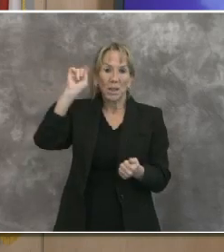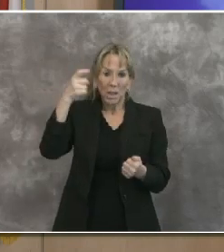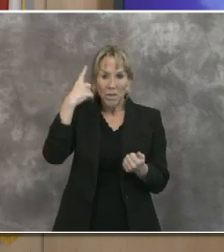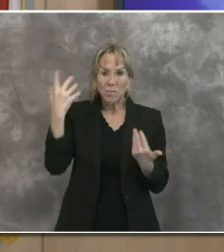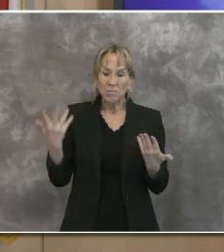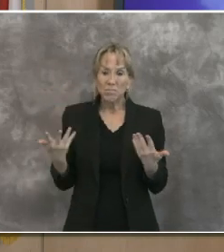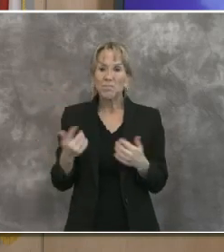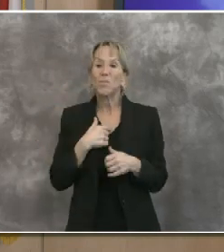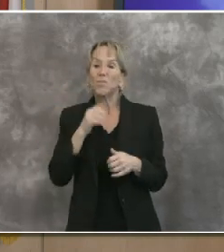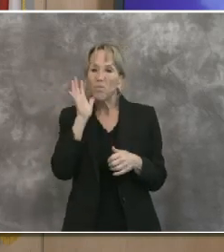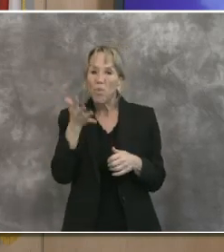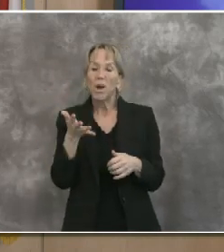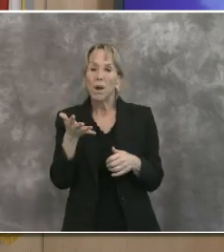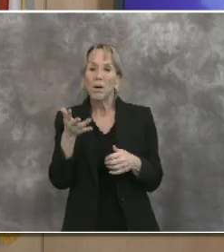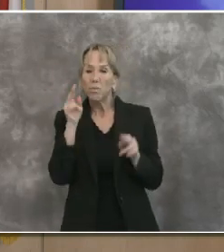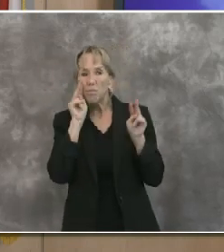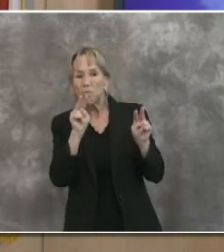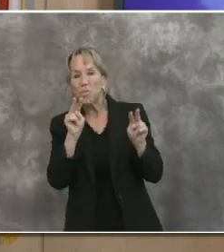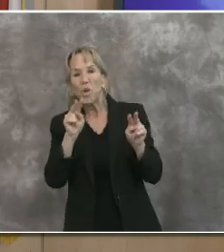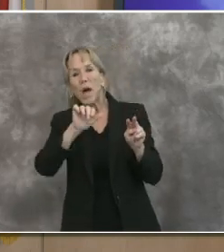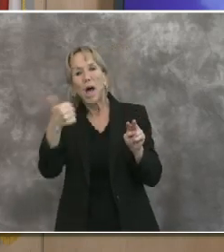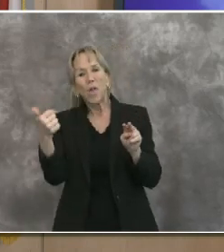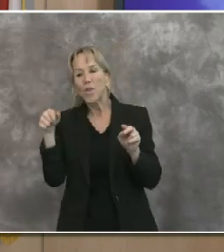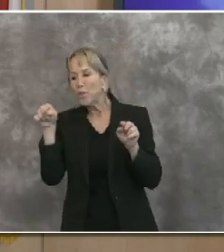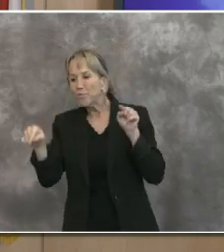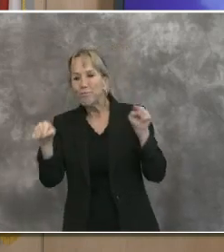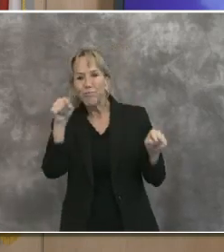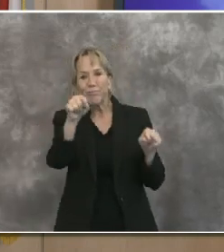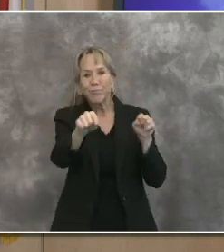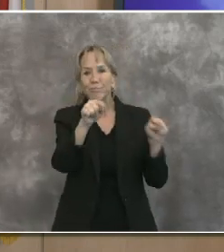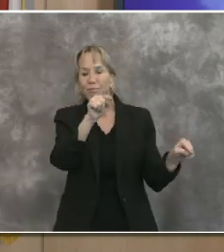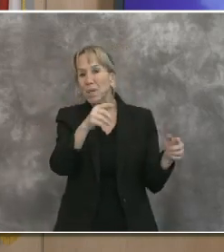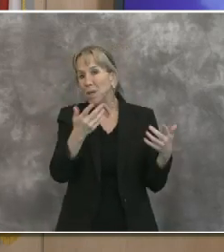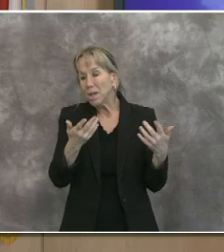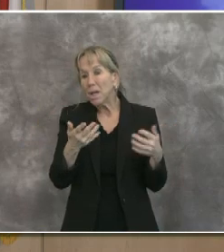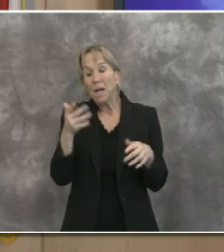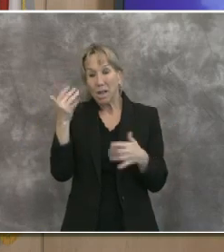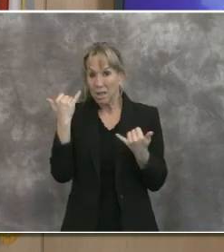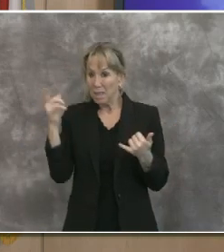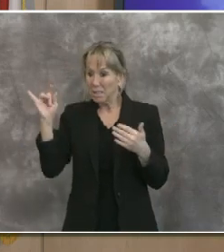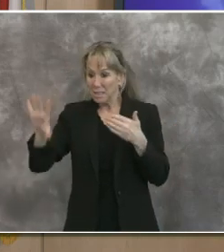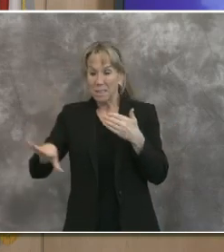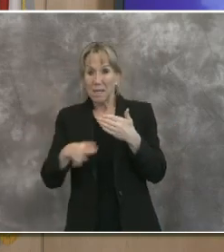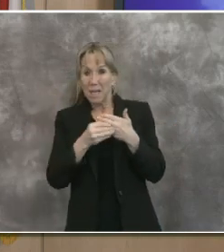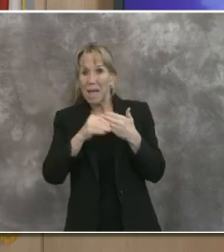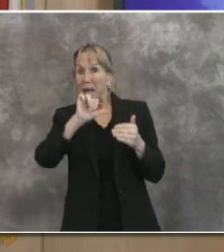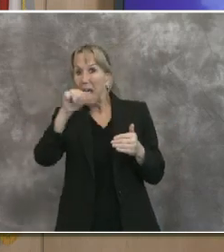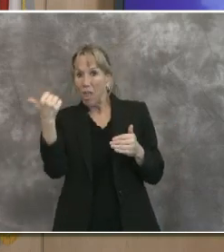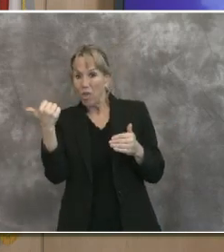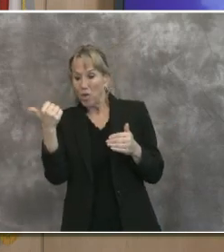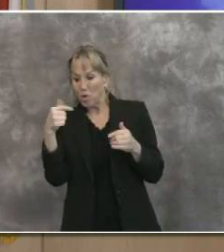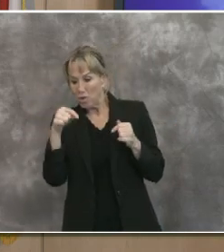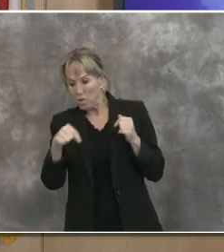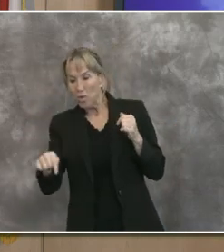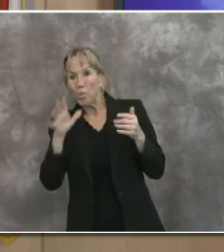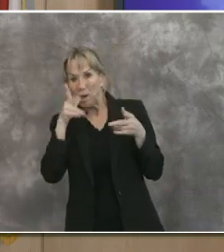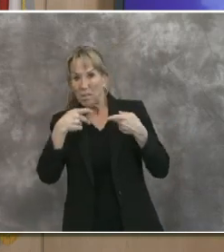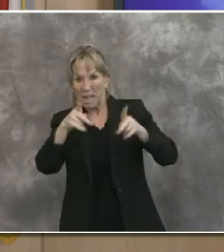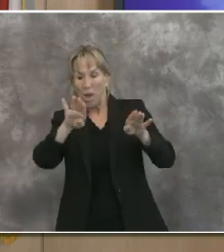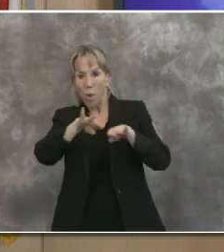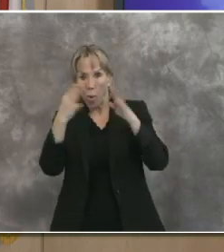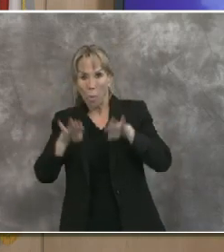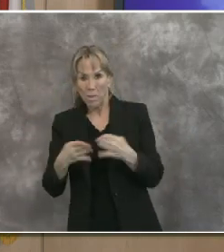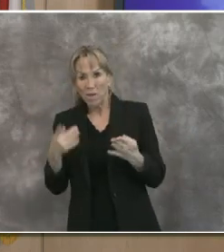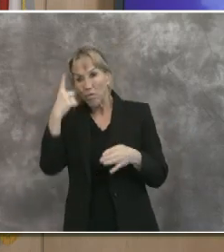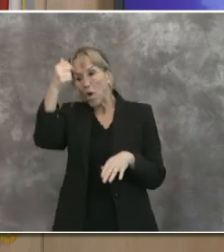also continue to look out for additional sectors which they outlined today, additional sectors that they believe will be coming soon for the entire state